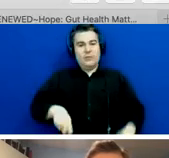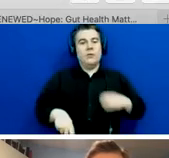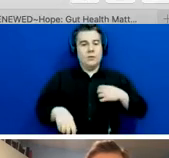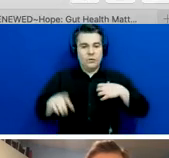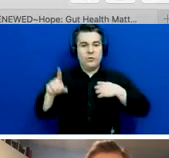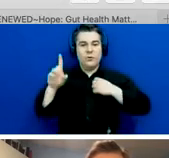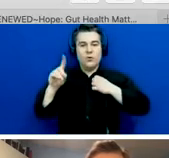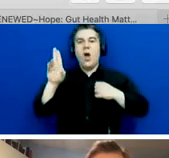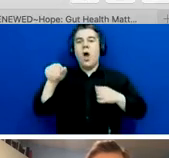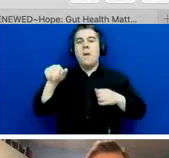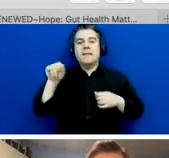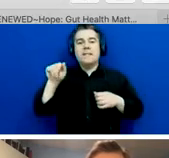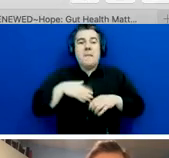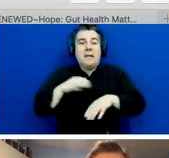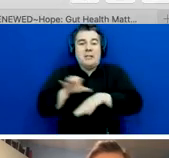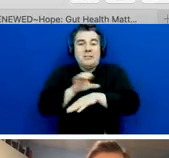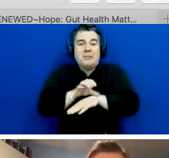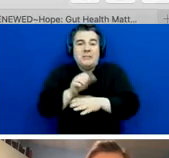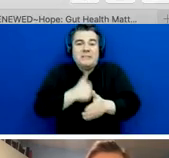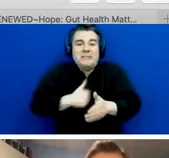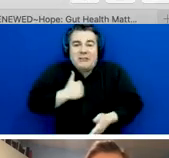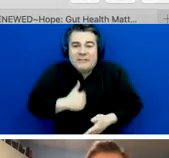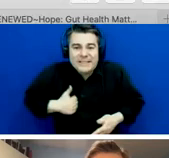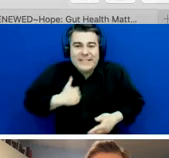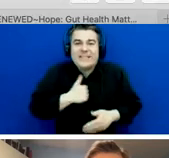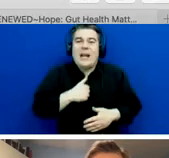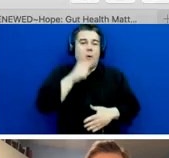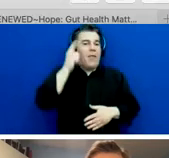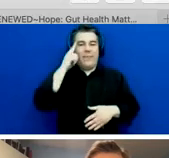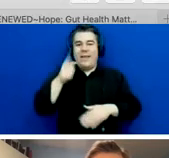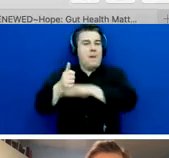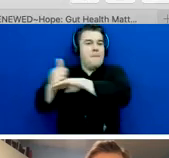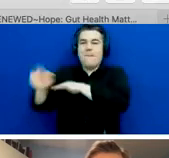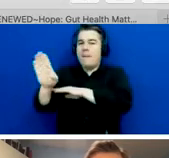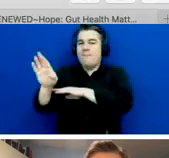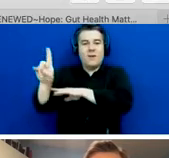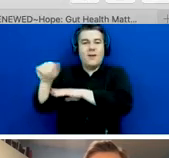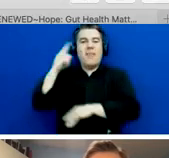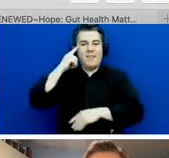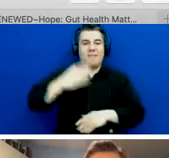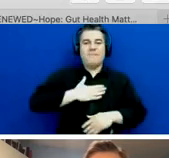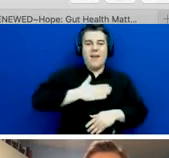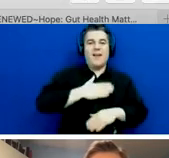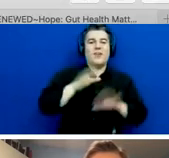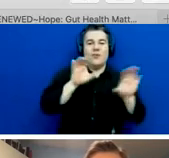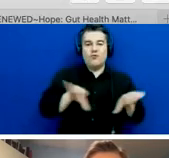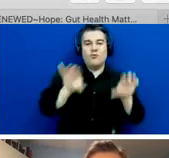an update on my computer. I apologize. I don't think it's on Brenda's end. I think it's on mine.